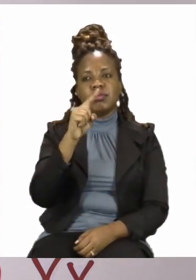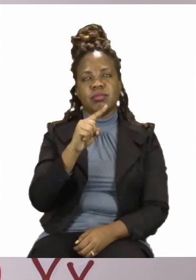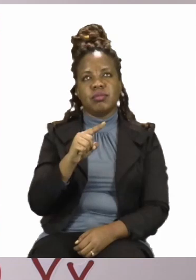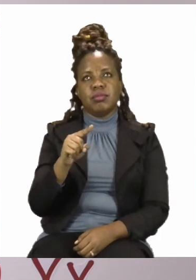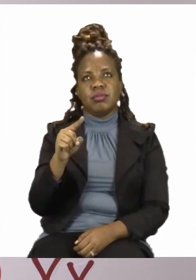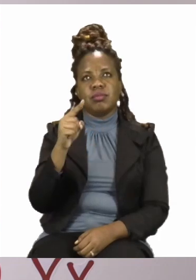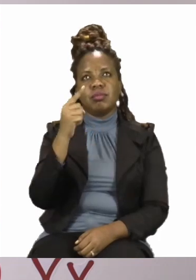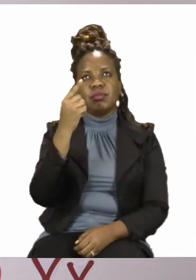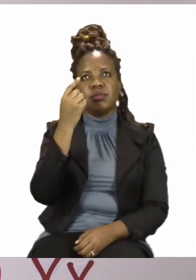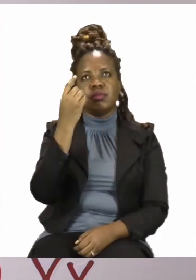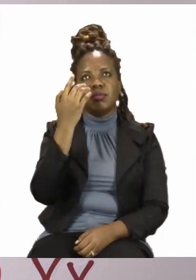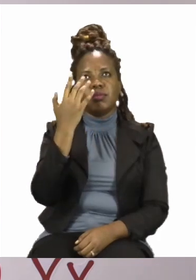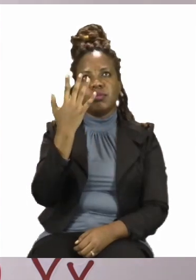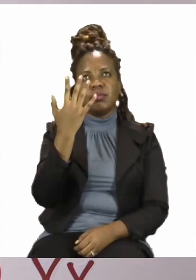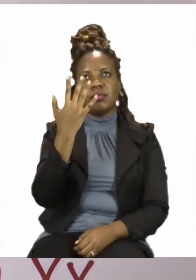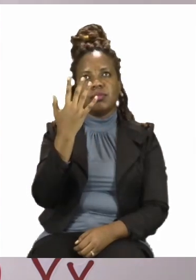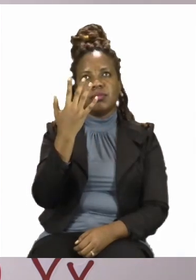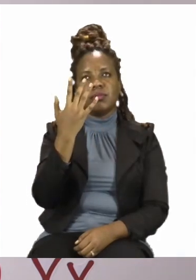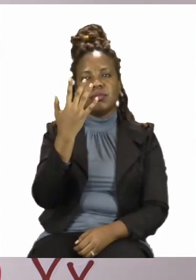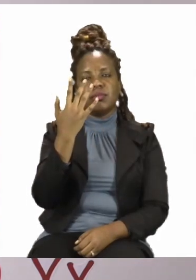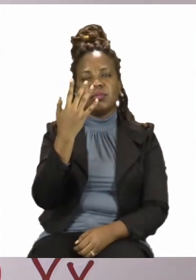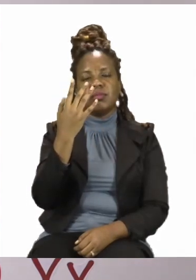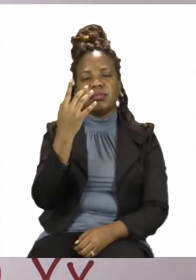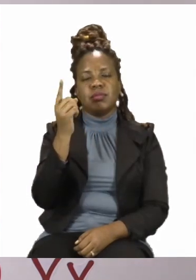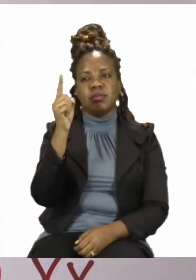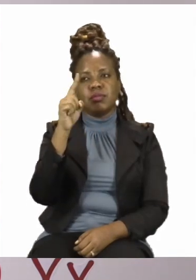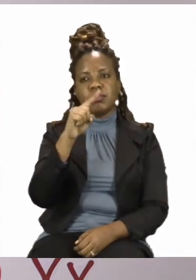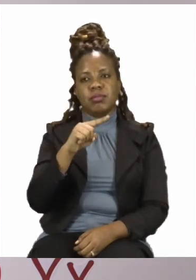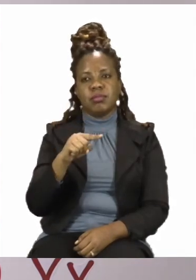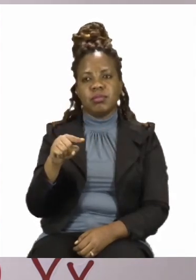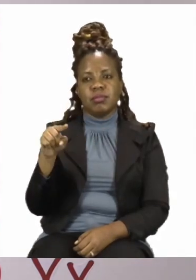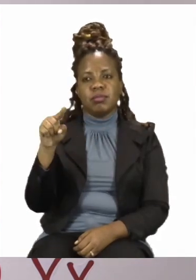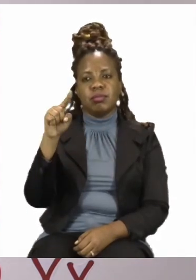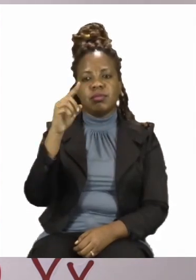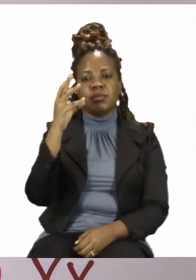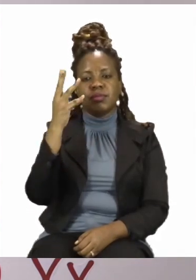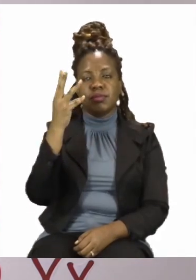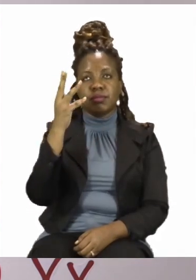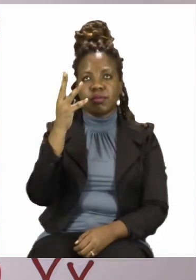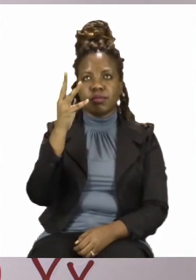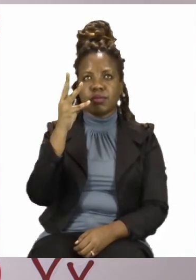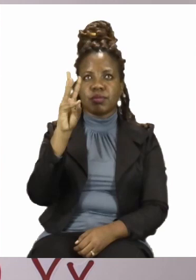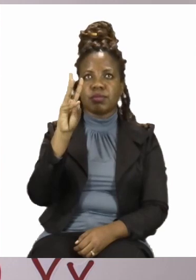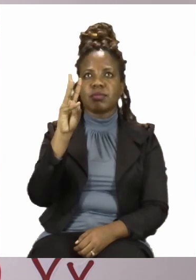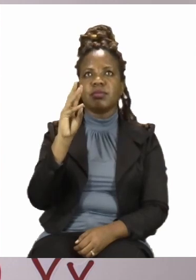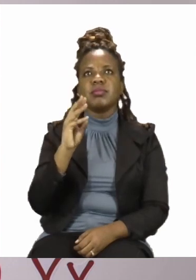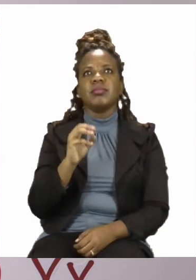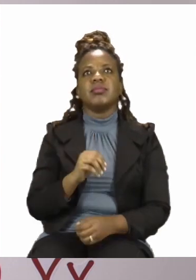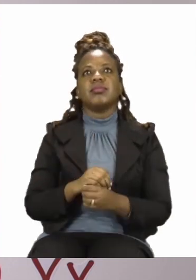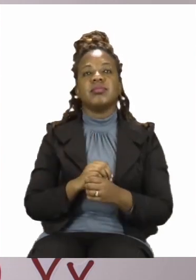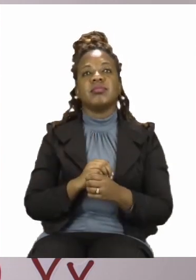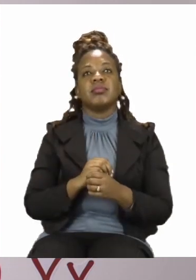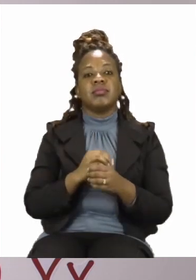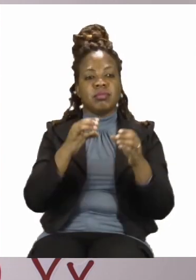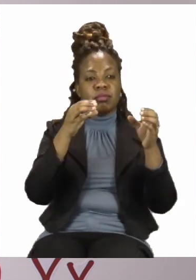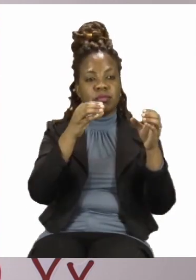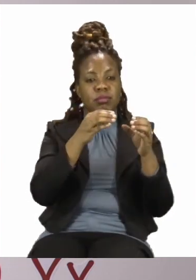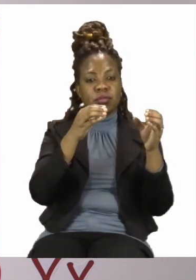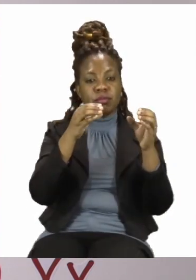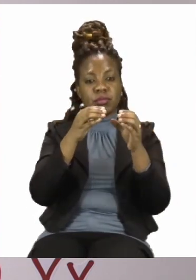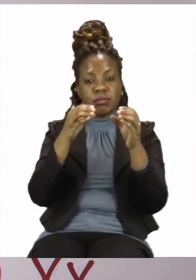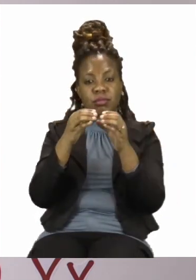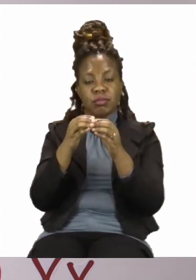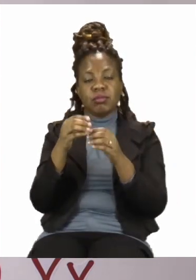5, and 6. So I have 6 groups now, and in